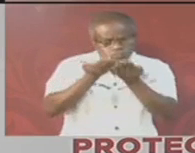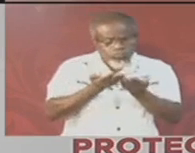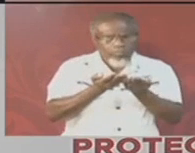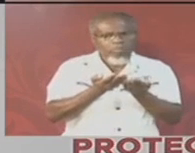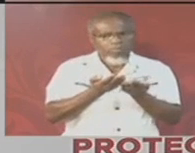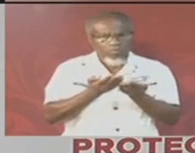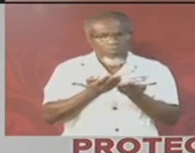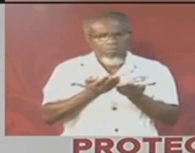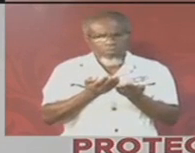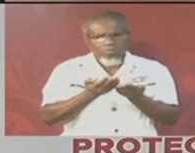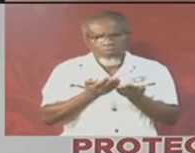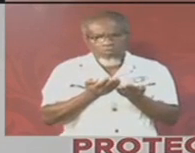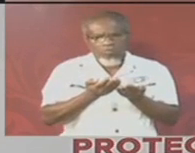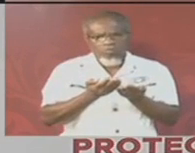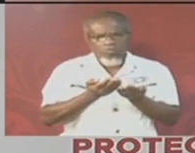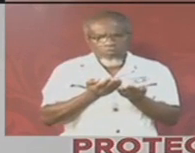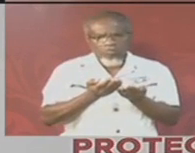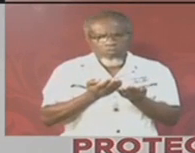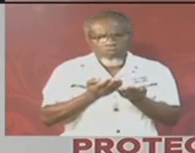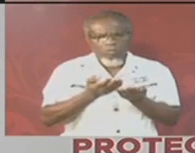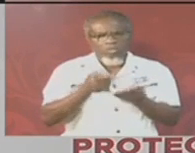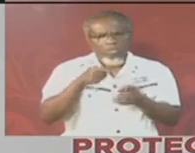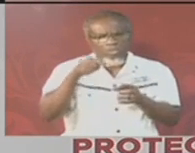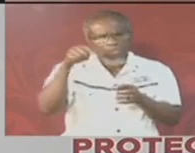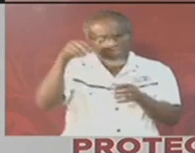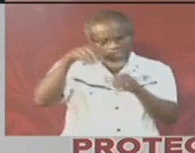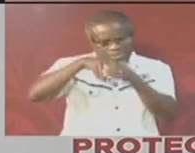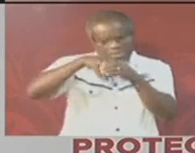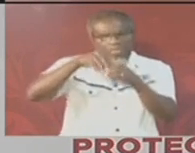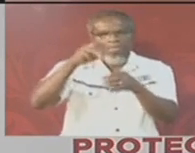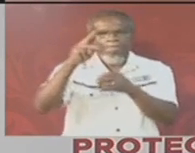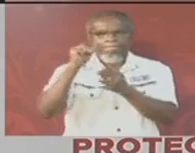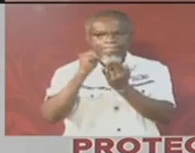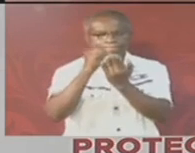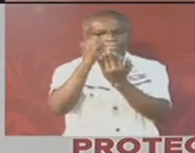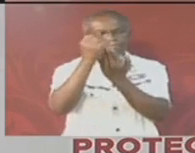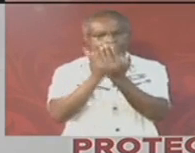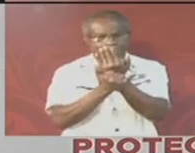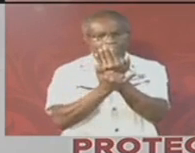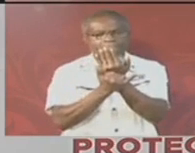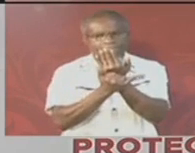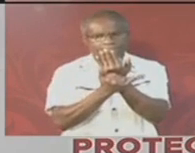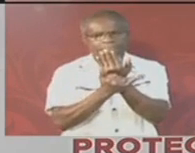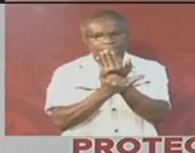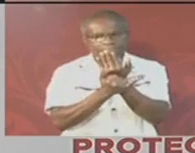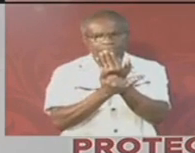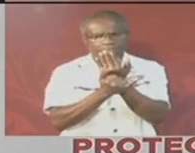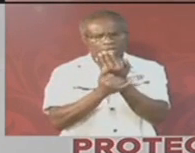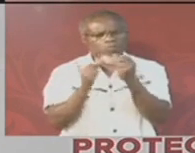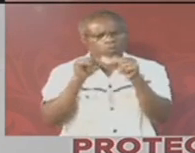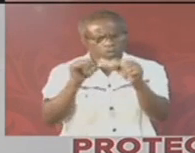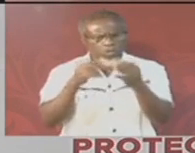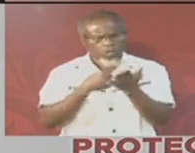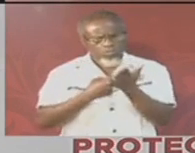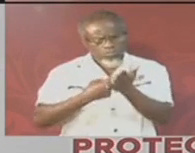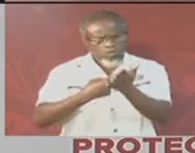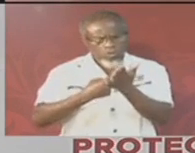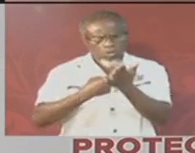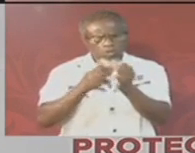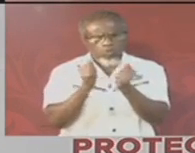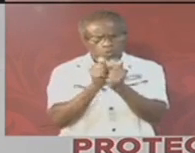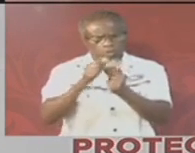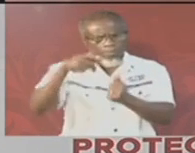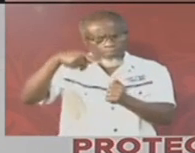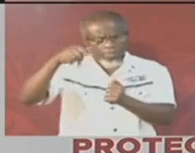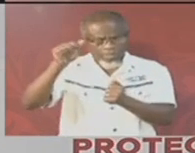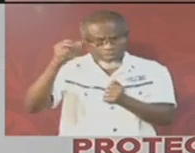in May. We will get confirmation of that in talking to PAHO up to this morning within a couple of